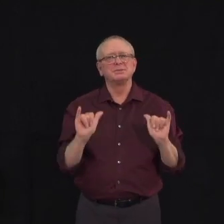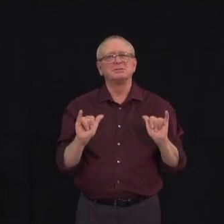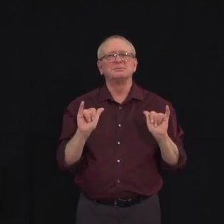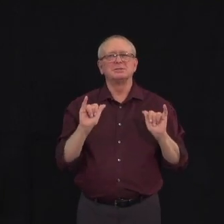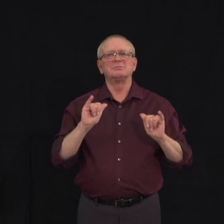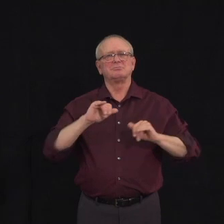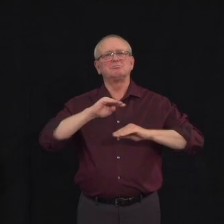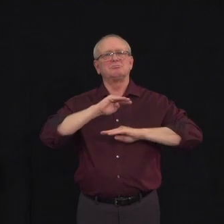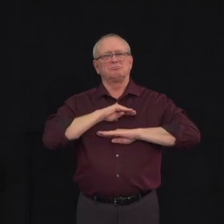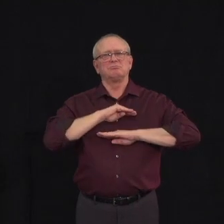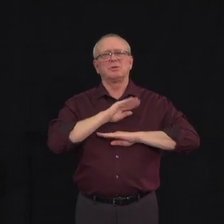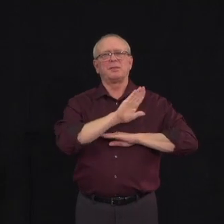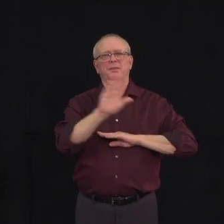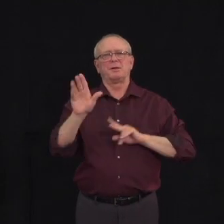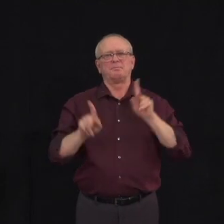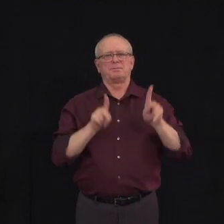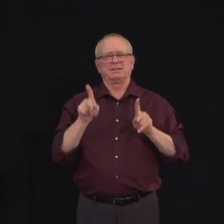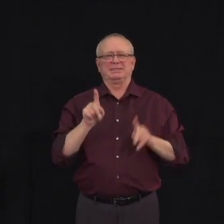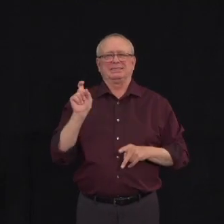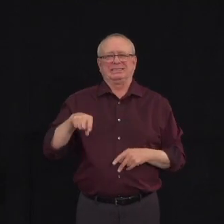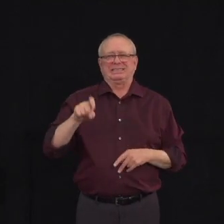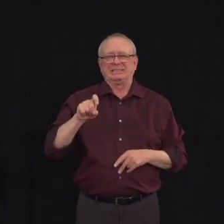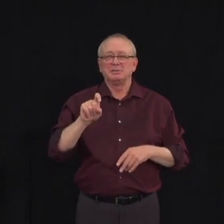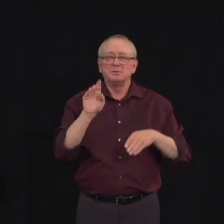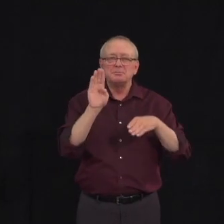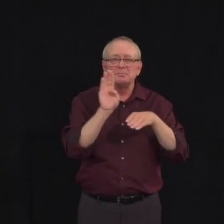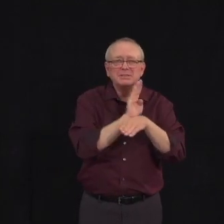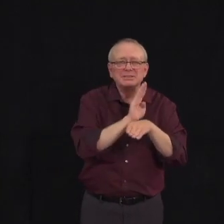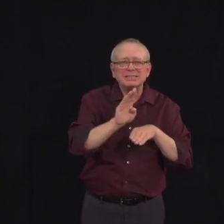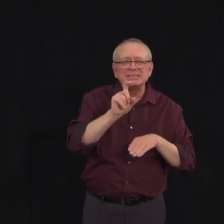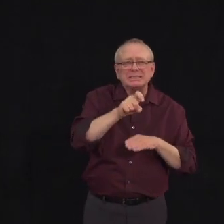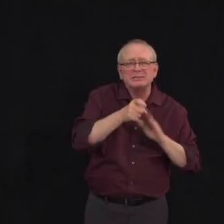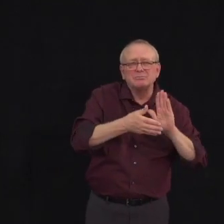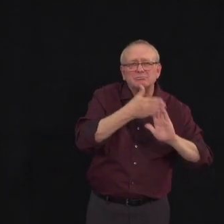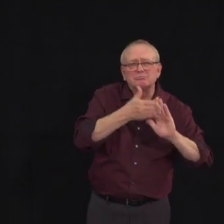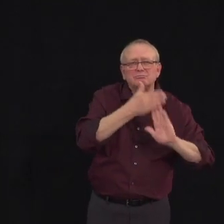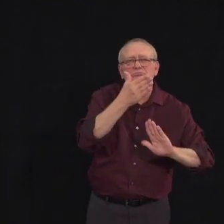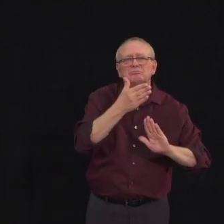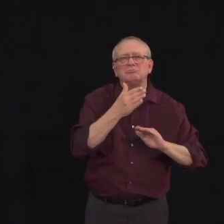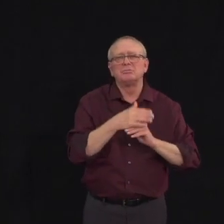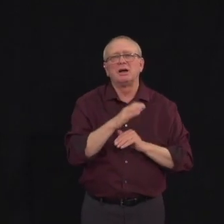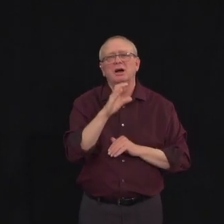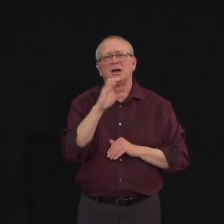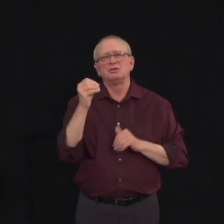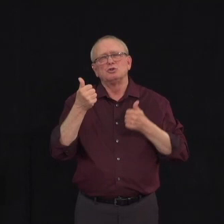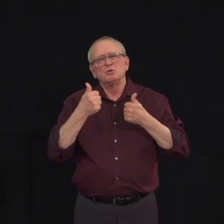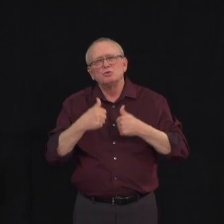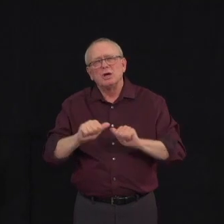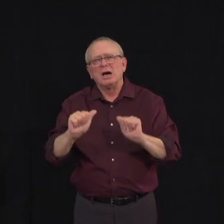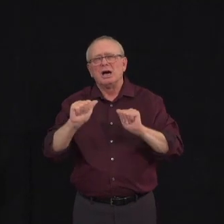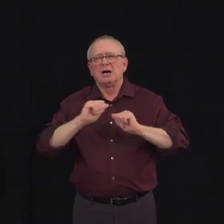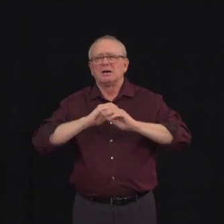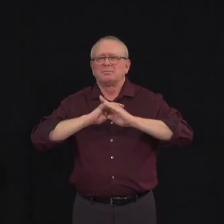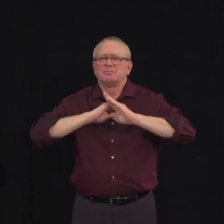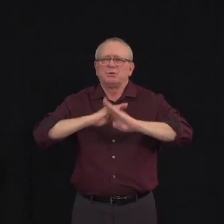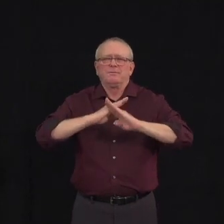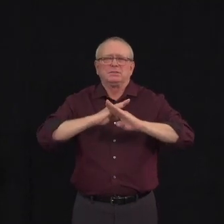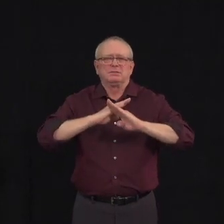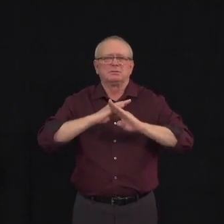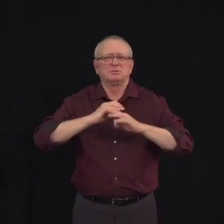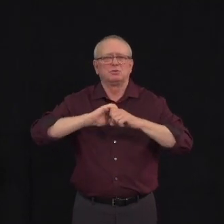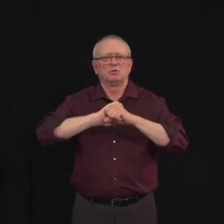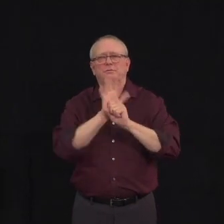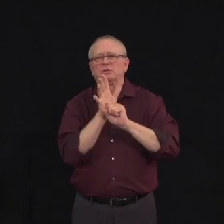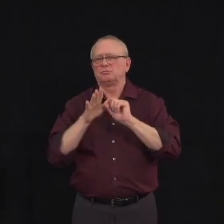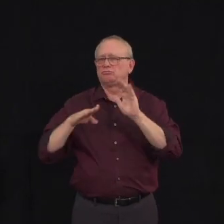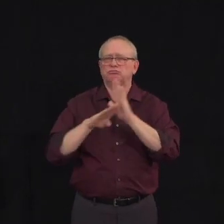surges in transmission of COVID-19. As we begin to reopen, several safeguards will be in place to protect Albertans,